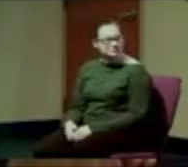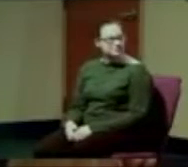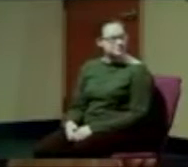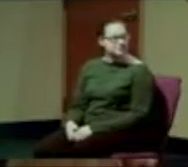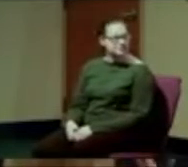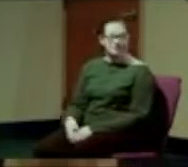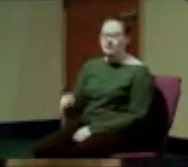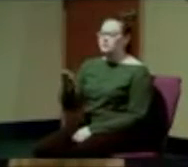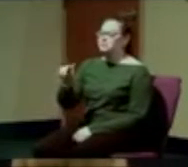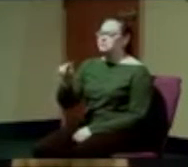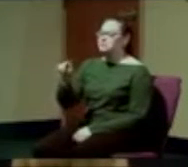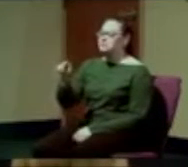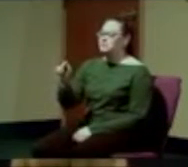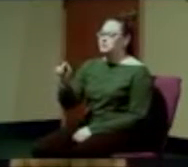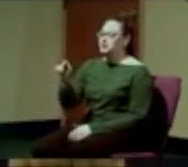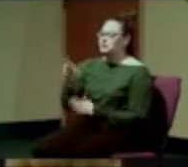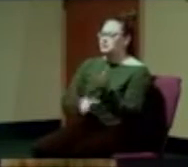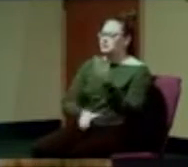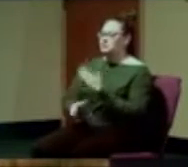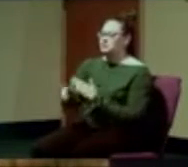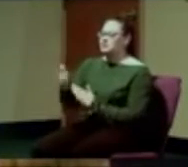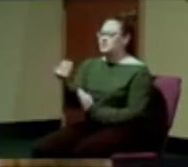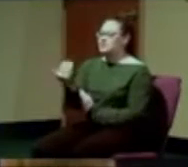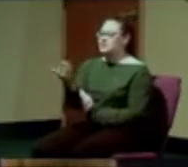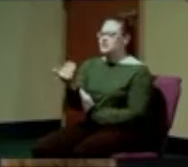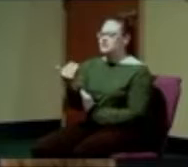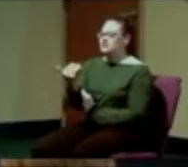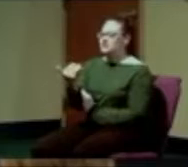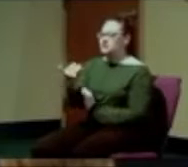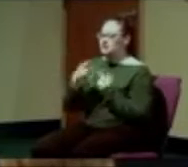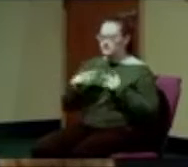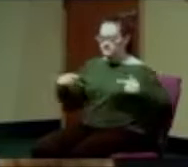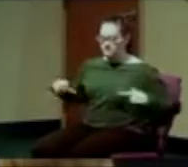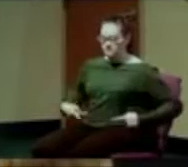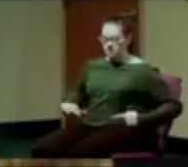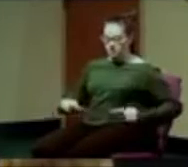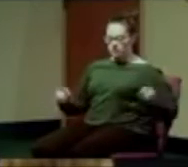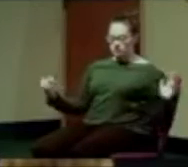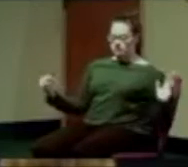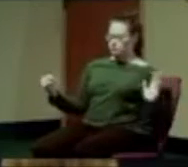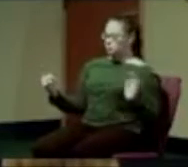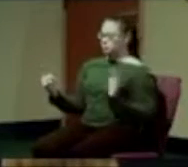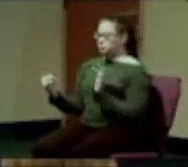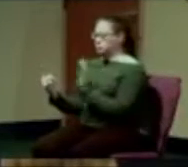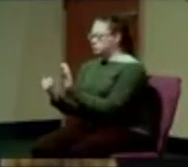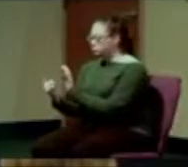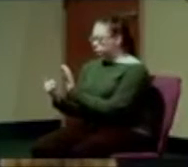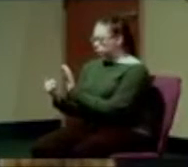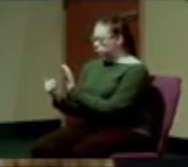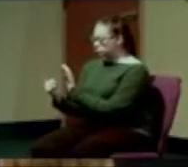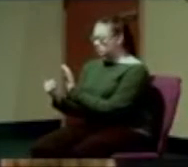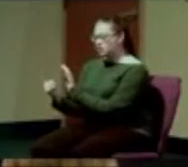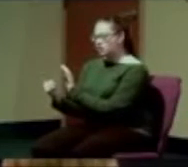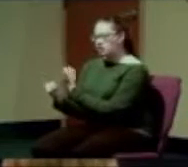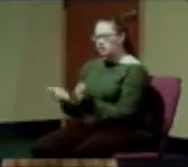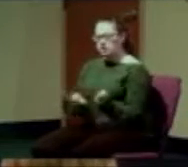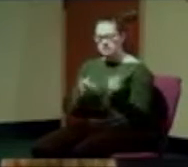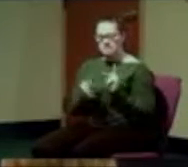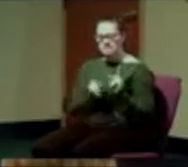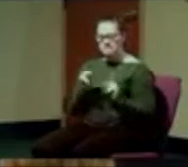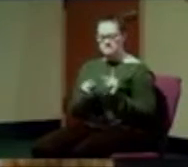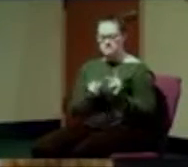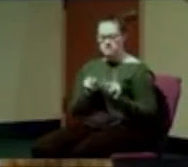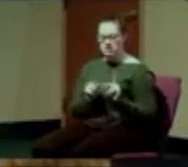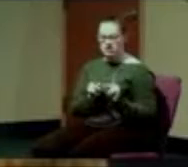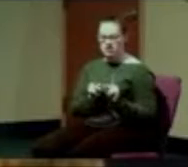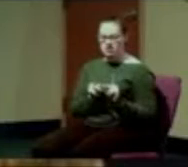In Matthew chapter 15, a group of Pharisees came to Jesus and they said, there are some people who are